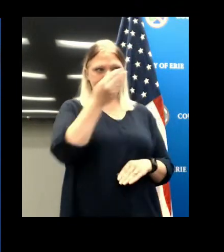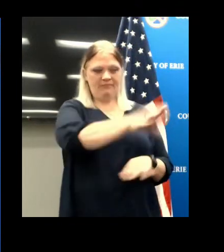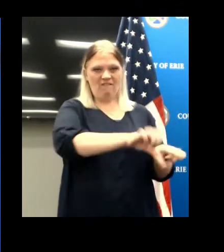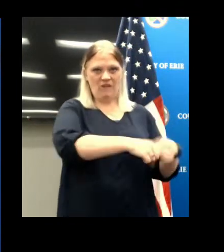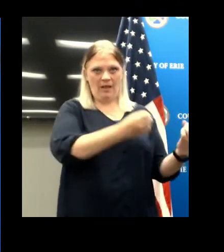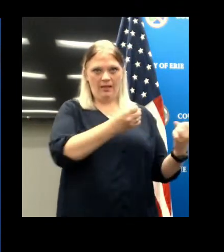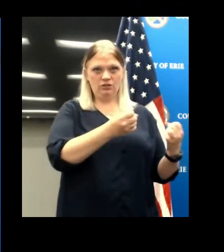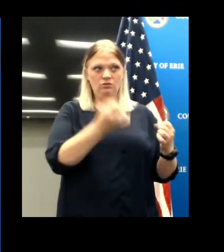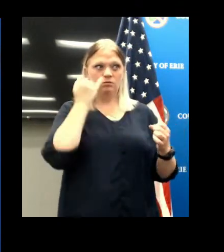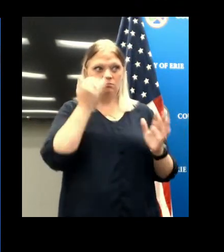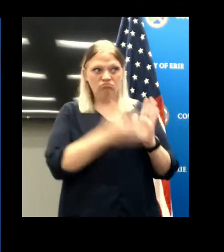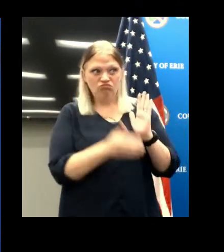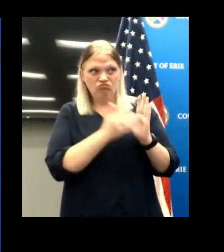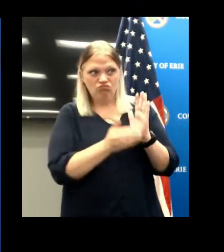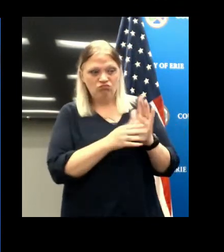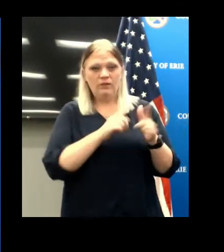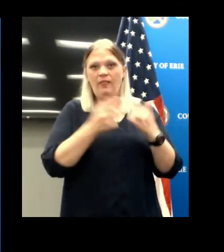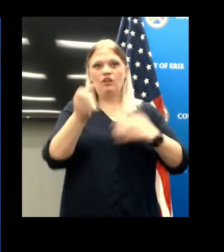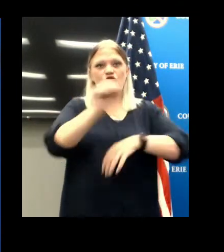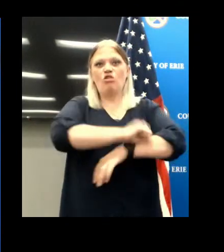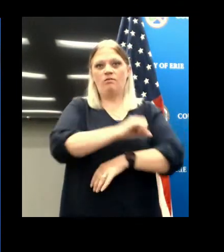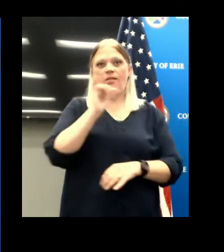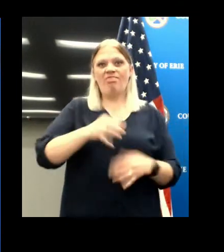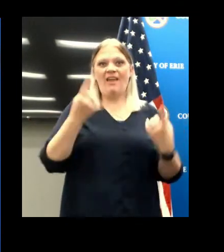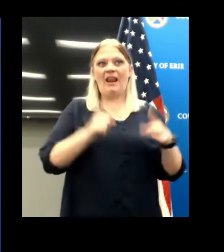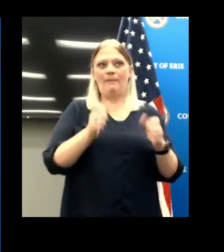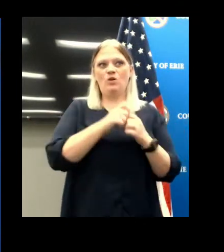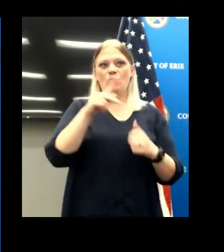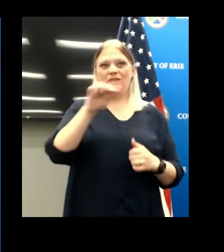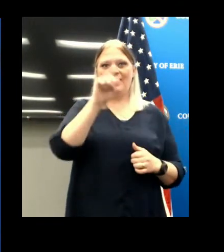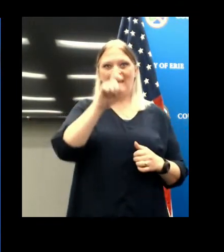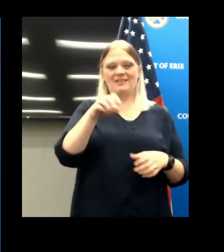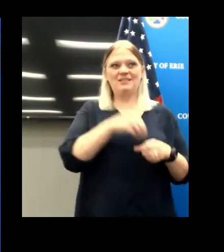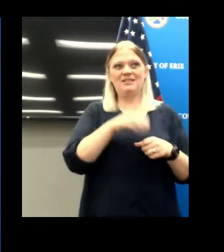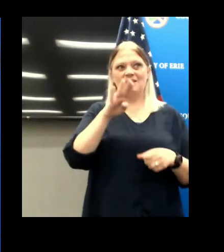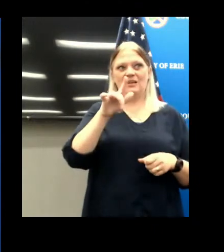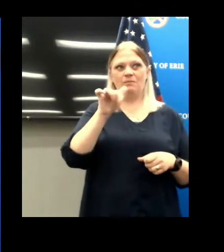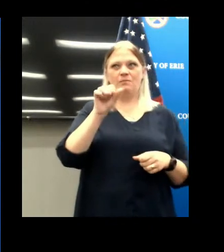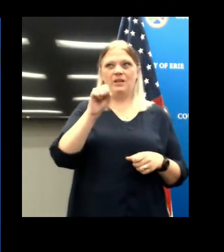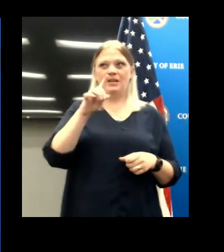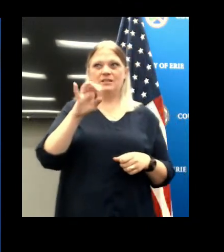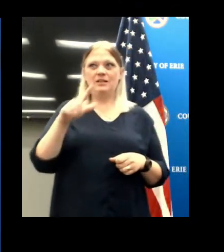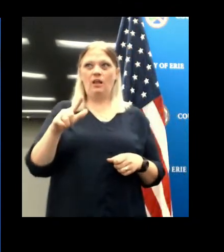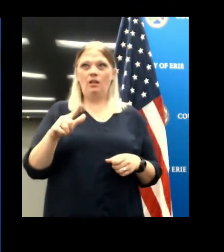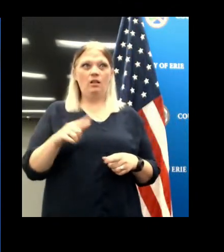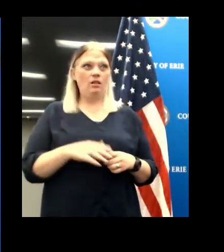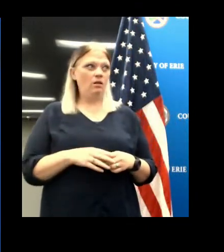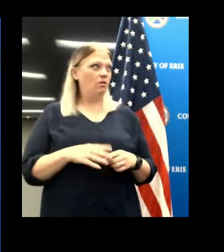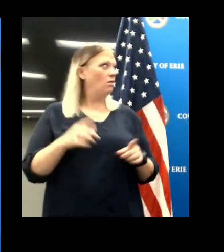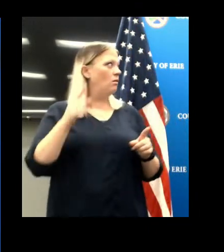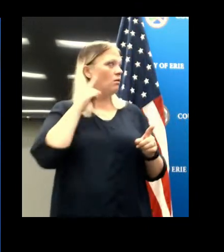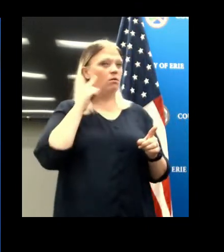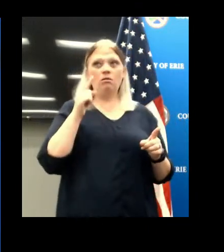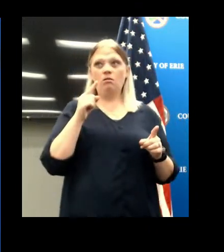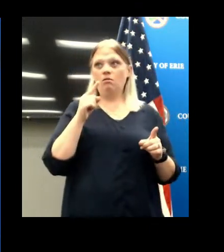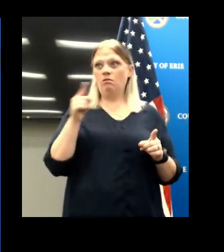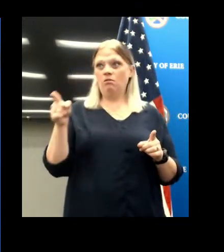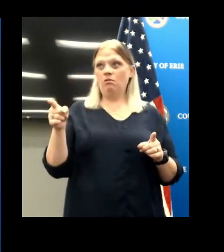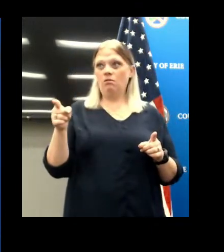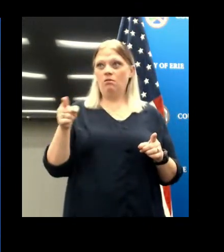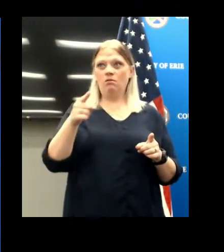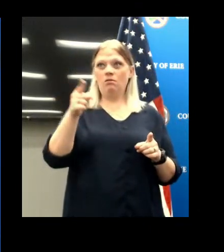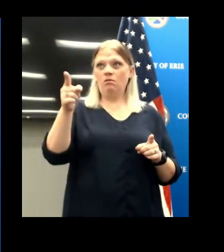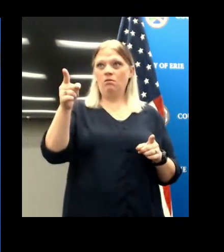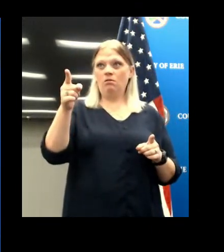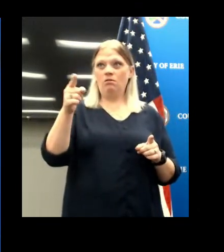repeatedly, we will shut them down. That's what happened with Kaz's in Blaisdell. I think go ahead. I think. I just